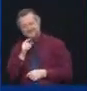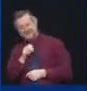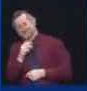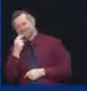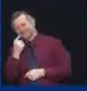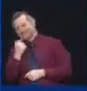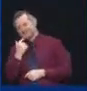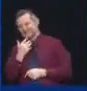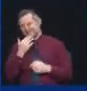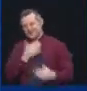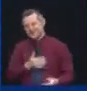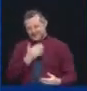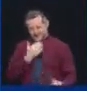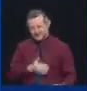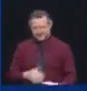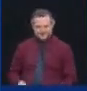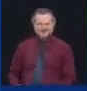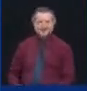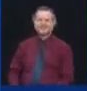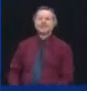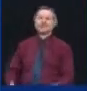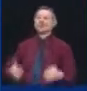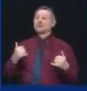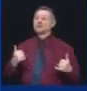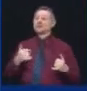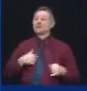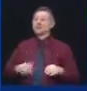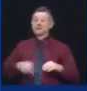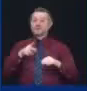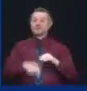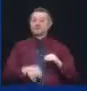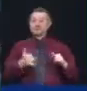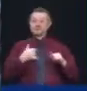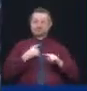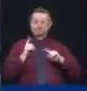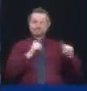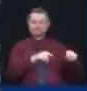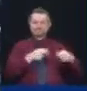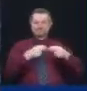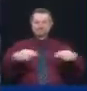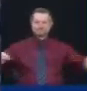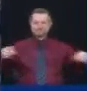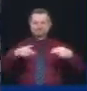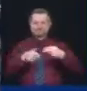Thank you. Thank you. And now we will cut the ribbon. Great.